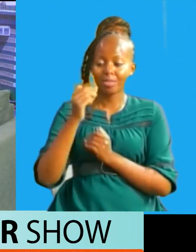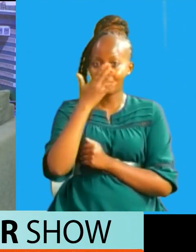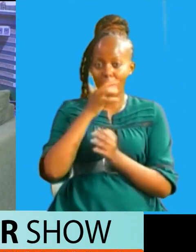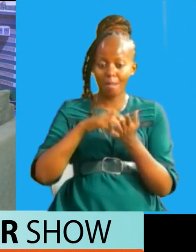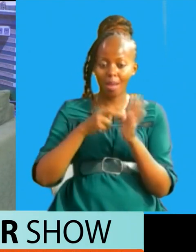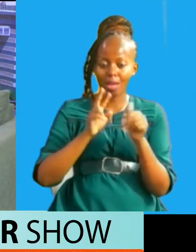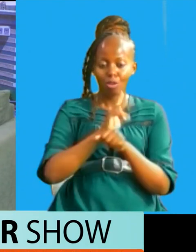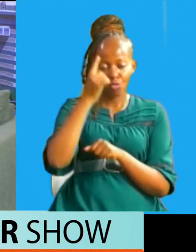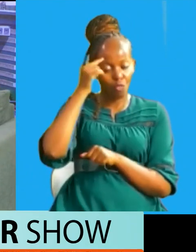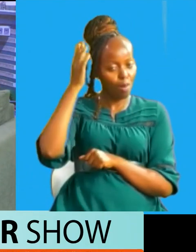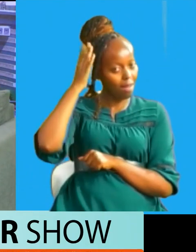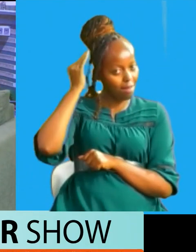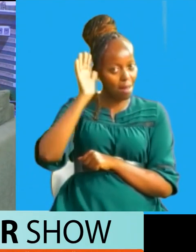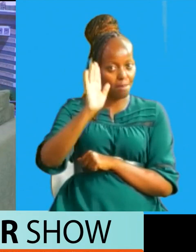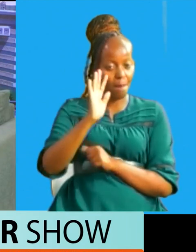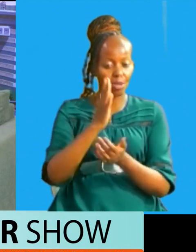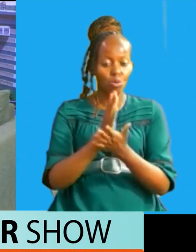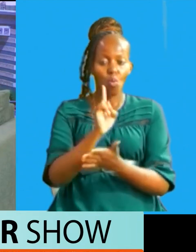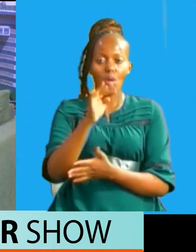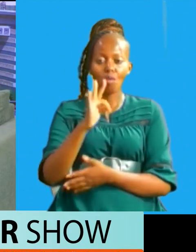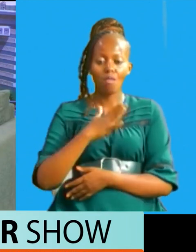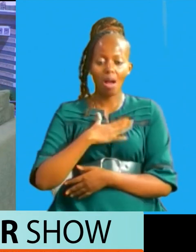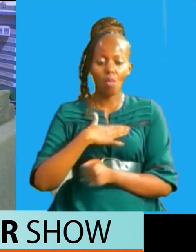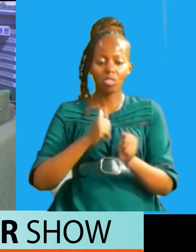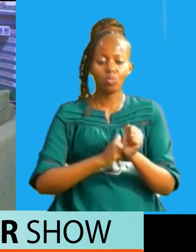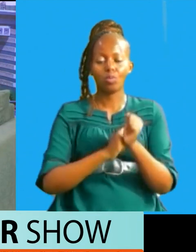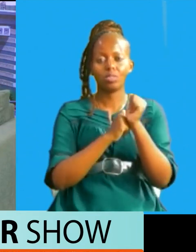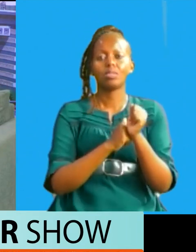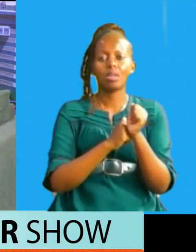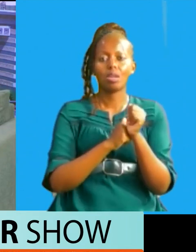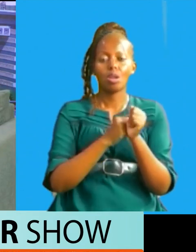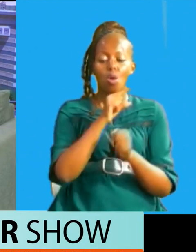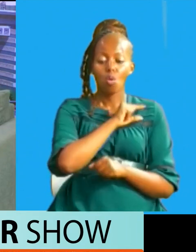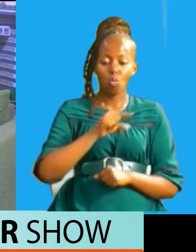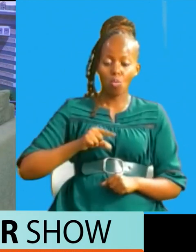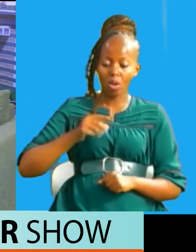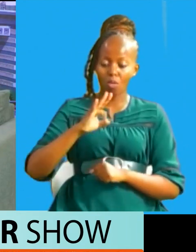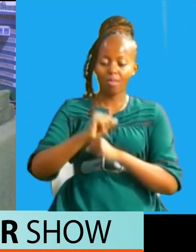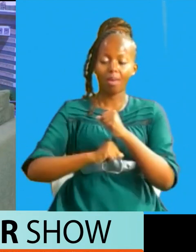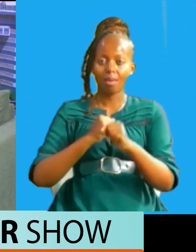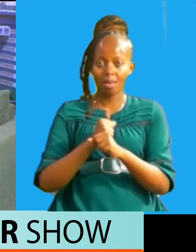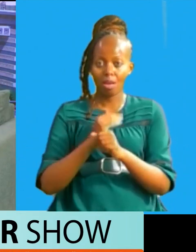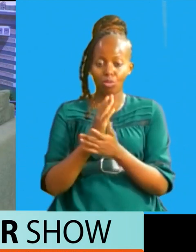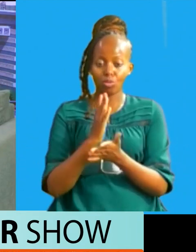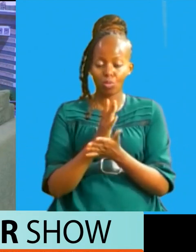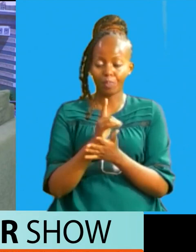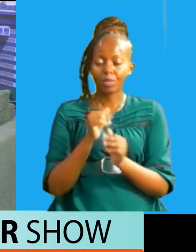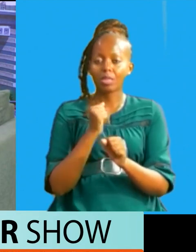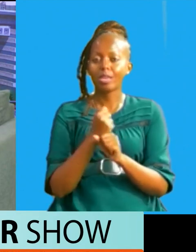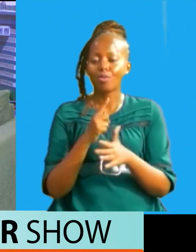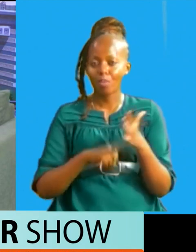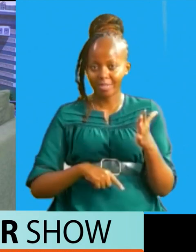hair. Noni Essential was actually one of our sponsors in Rain Queen of the Year, and they actually do